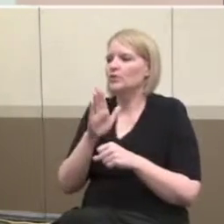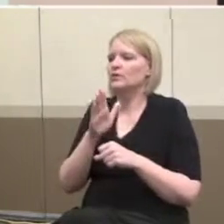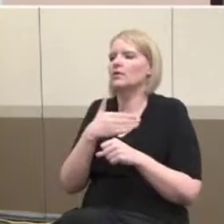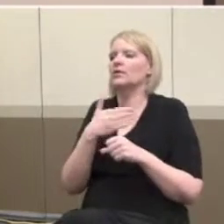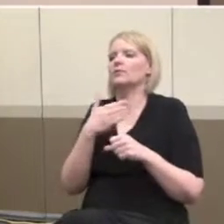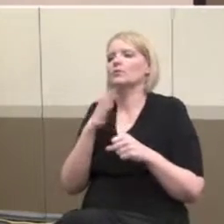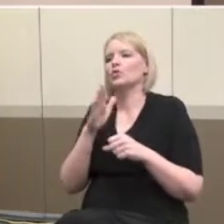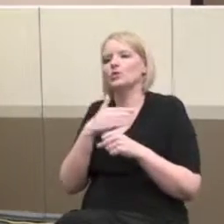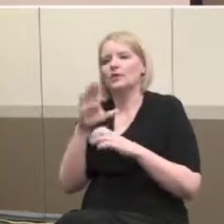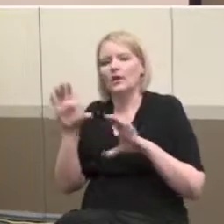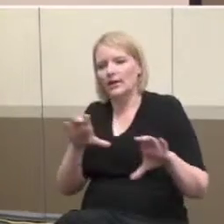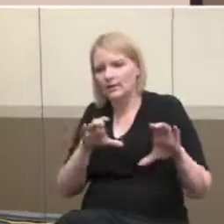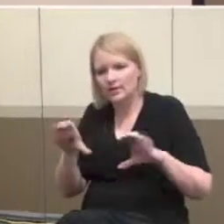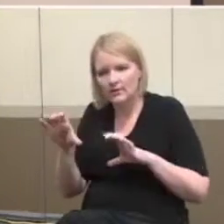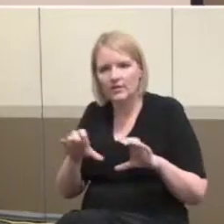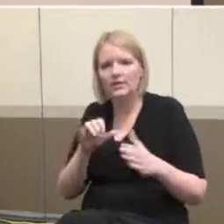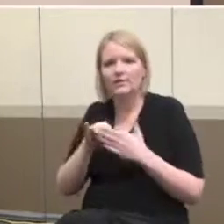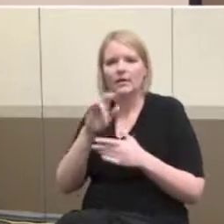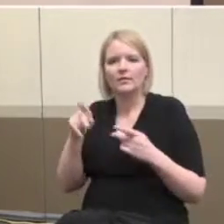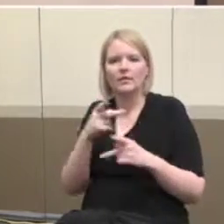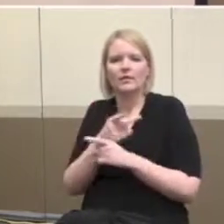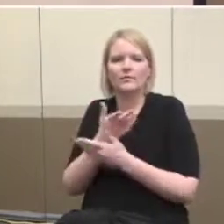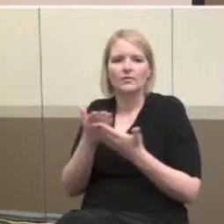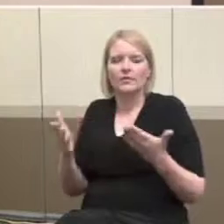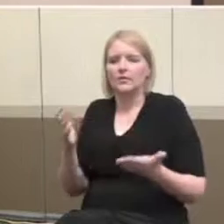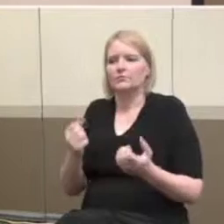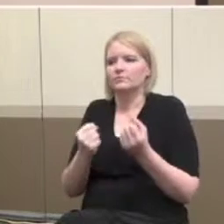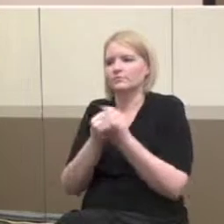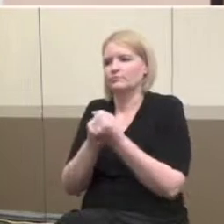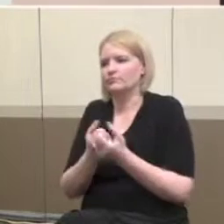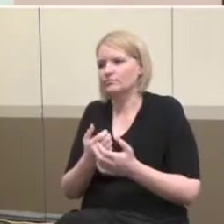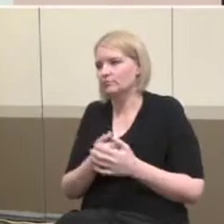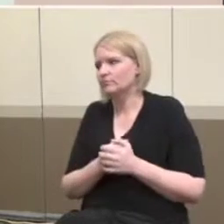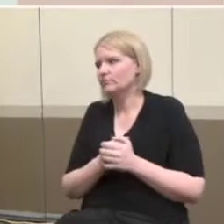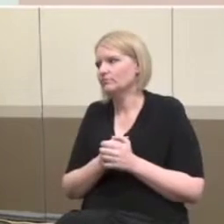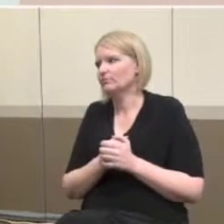during music-based kinds of activities really helps with that.